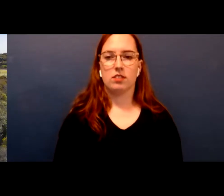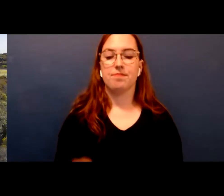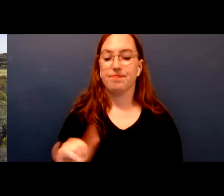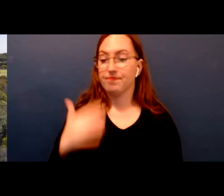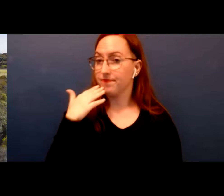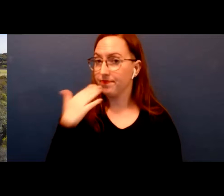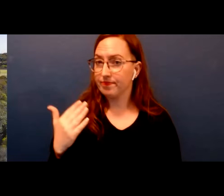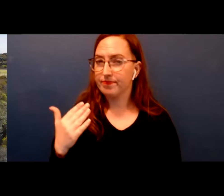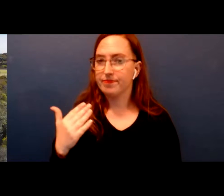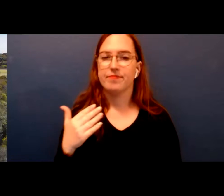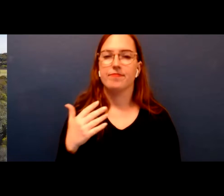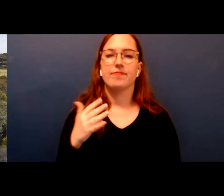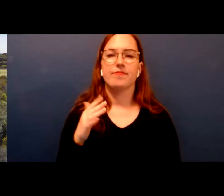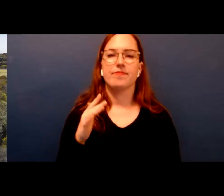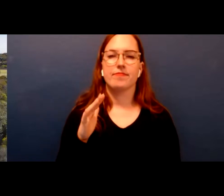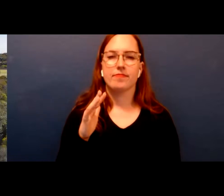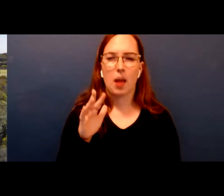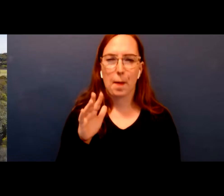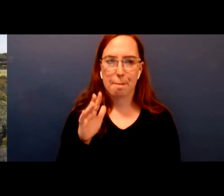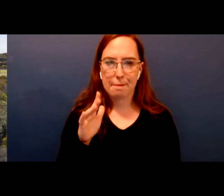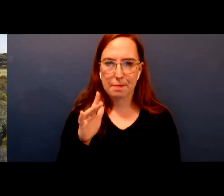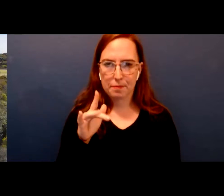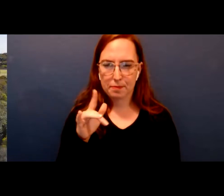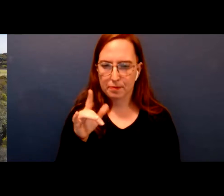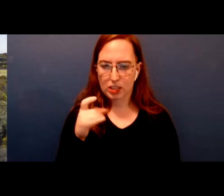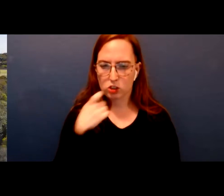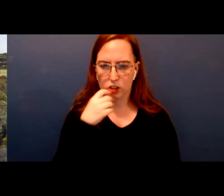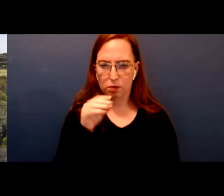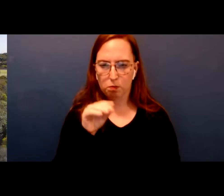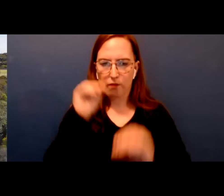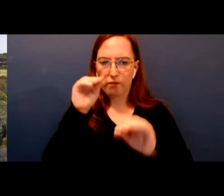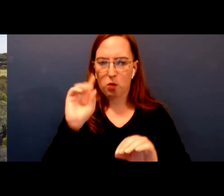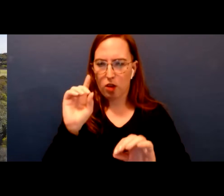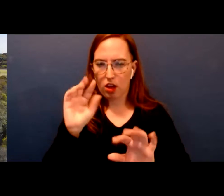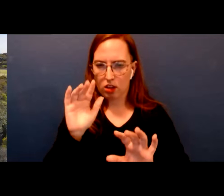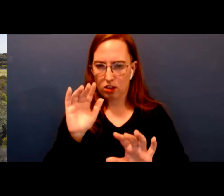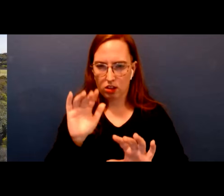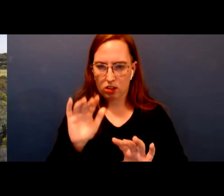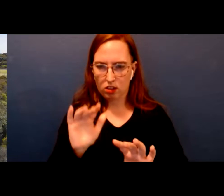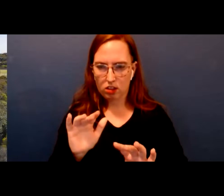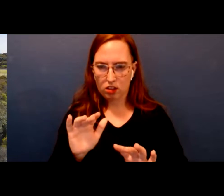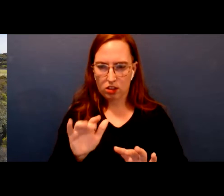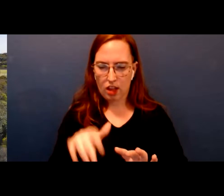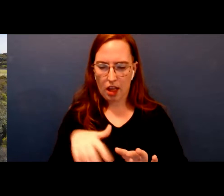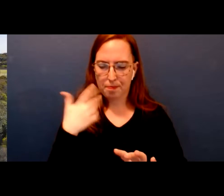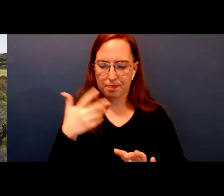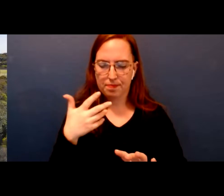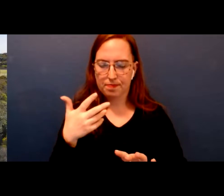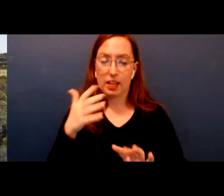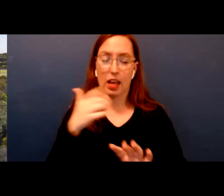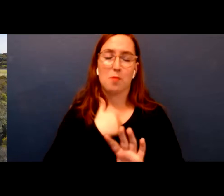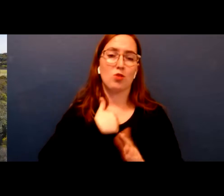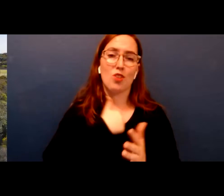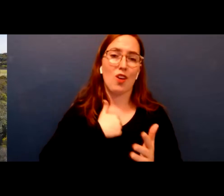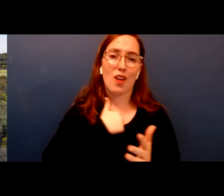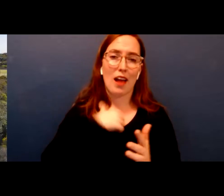from, sorry, it just jumped on me. This is one, I'm sorry, I missed